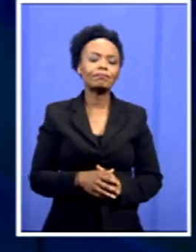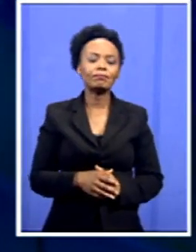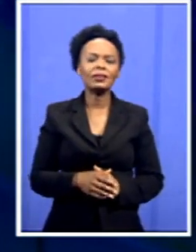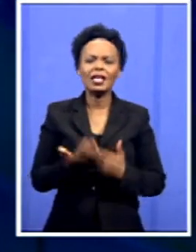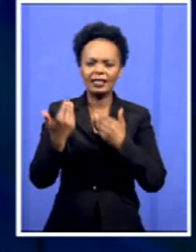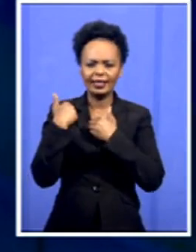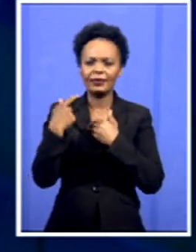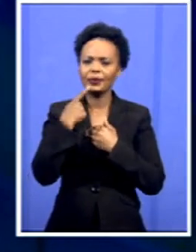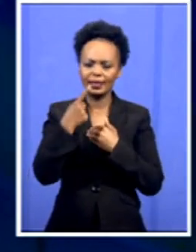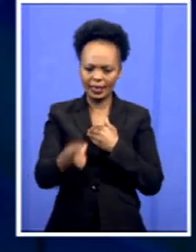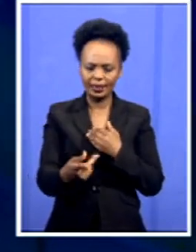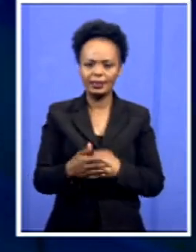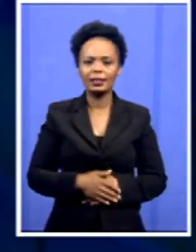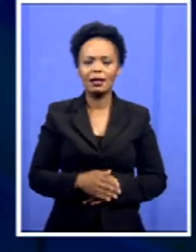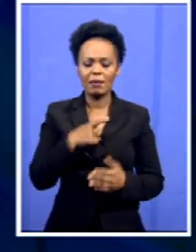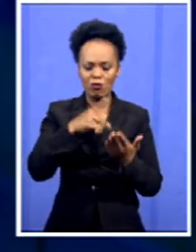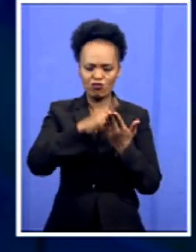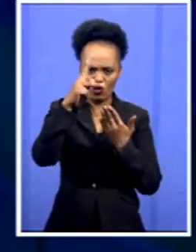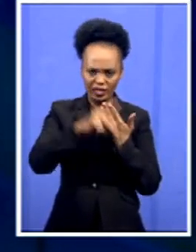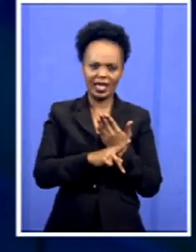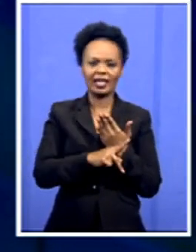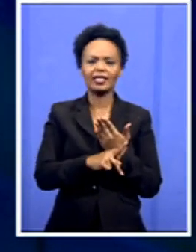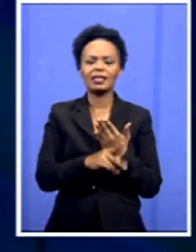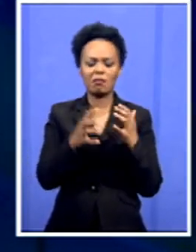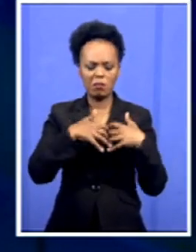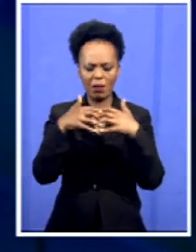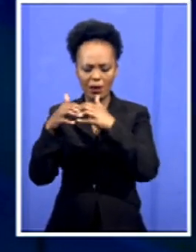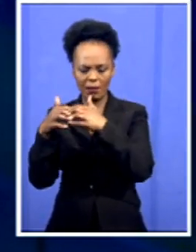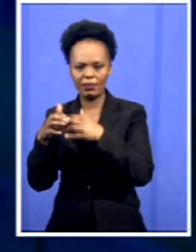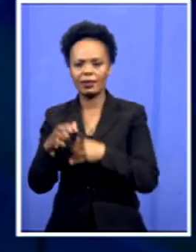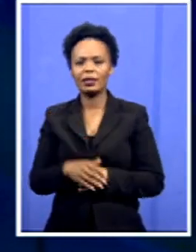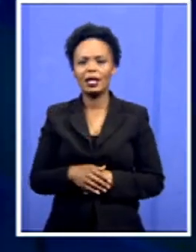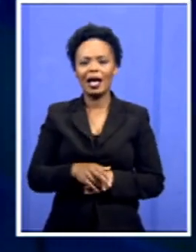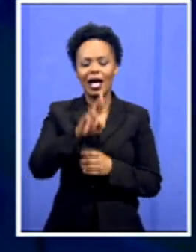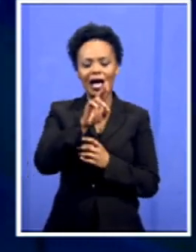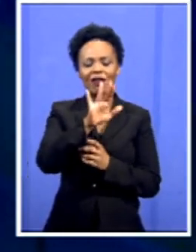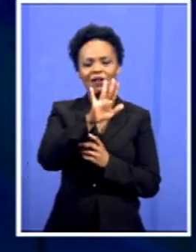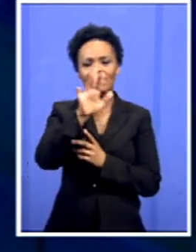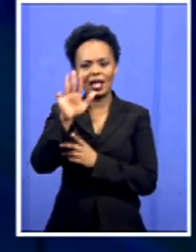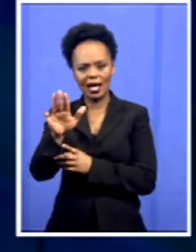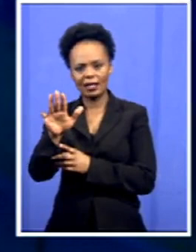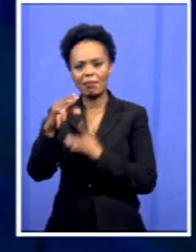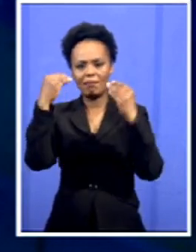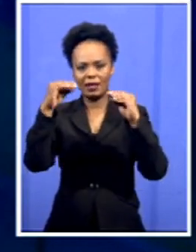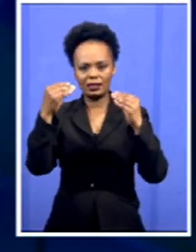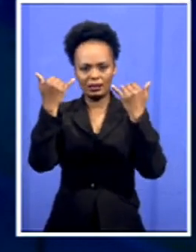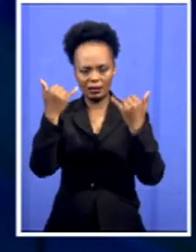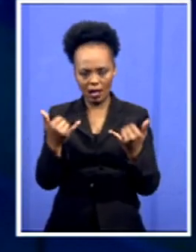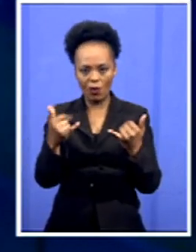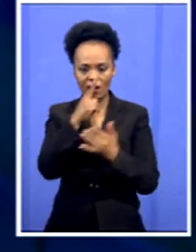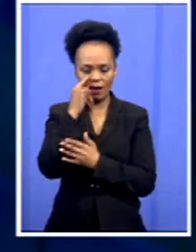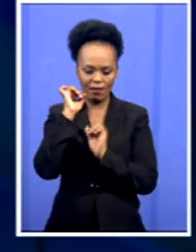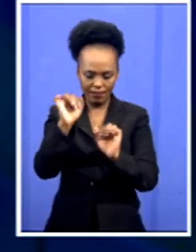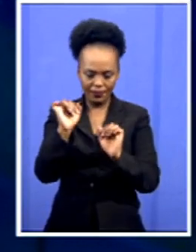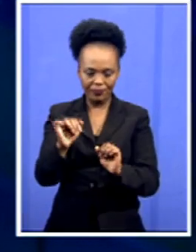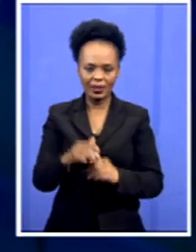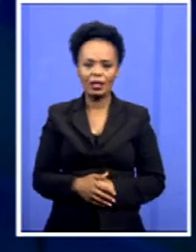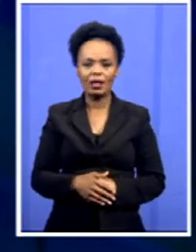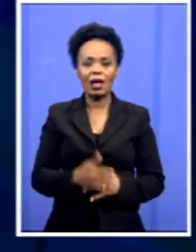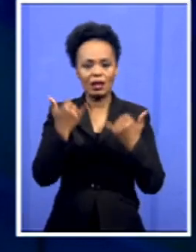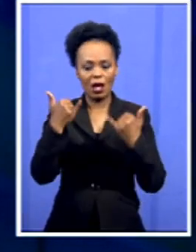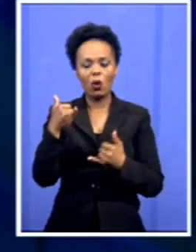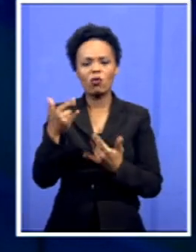with these projects that I previously mentioned, they are actually positioned on the R59 business corridor, as we call it. This is where